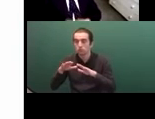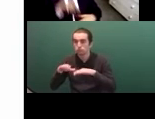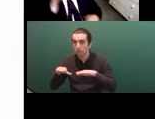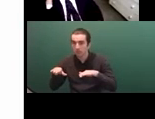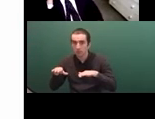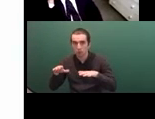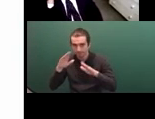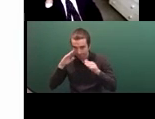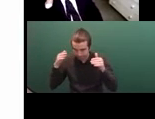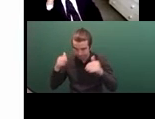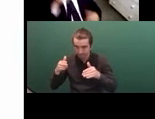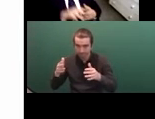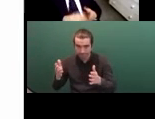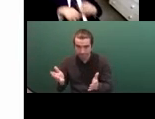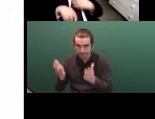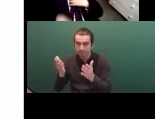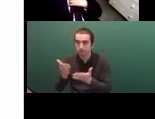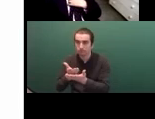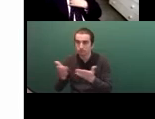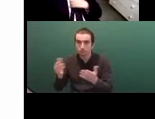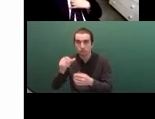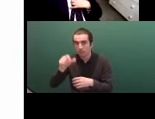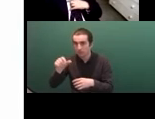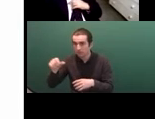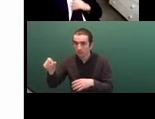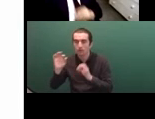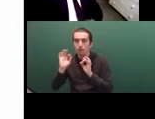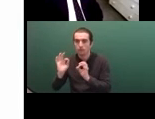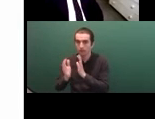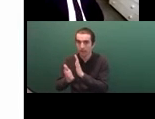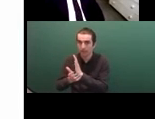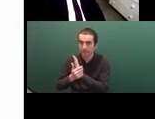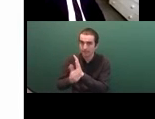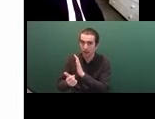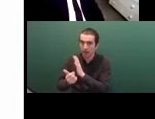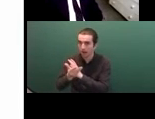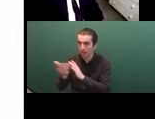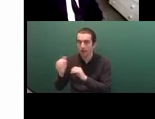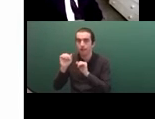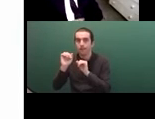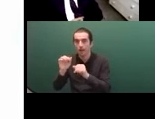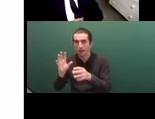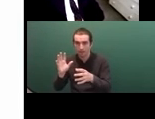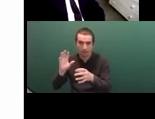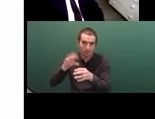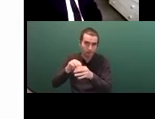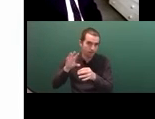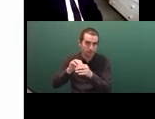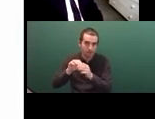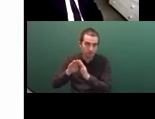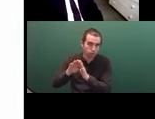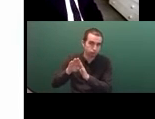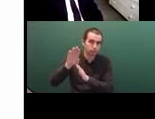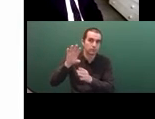skills to be able to function independently in the workplace and in society. An example would be the